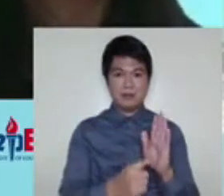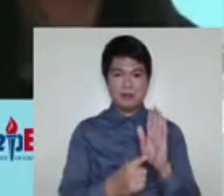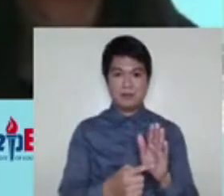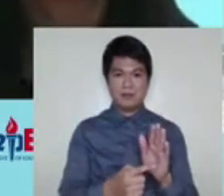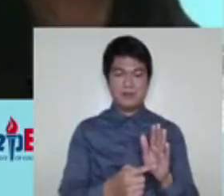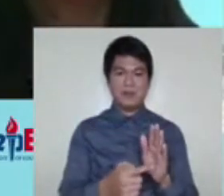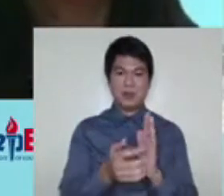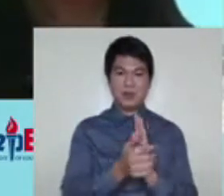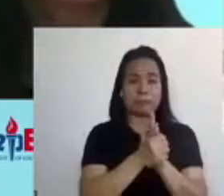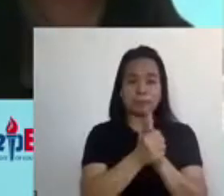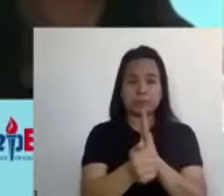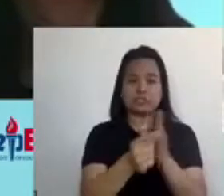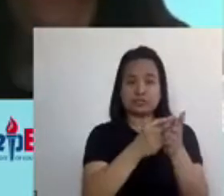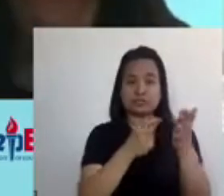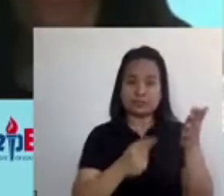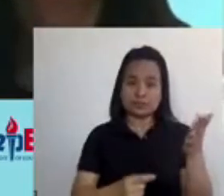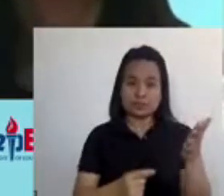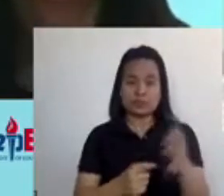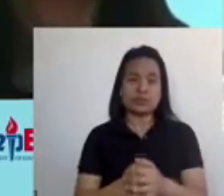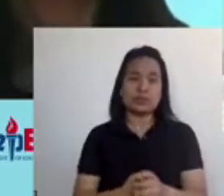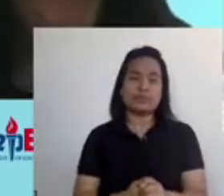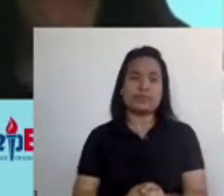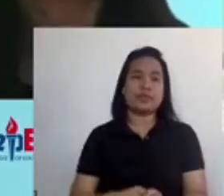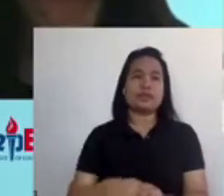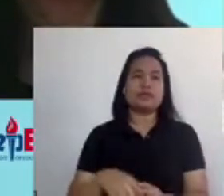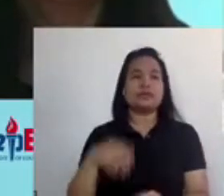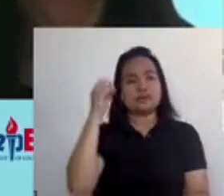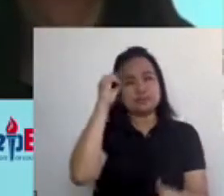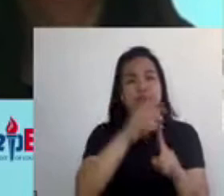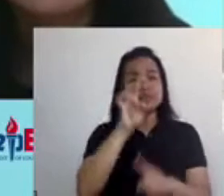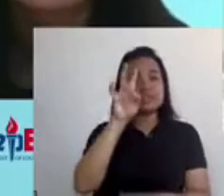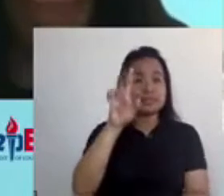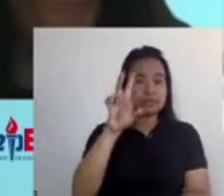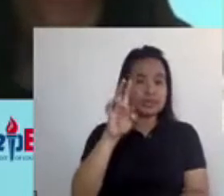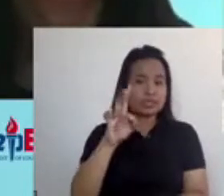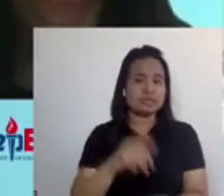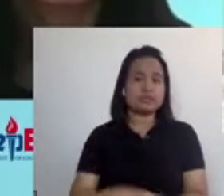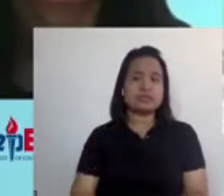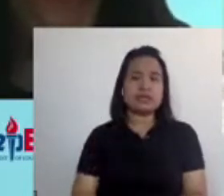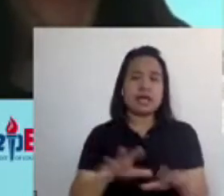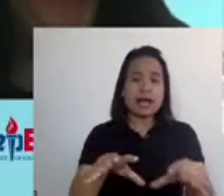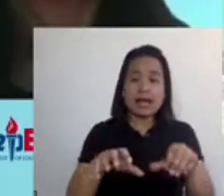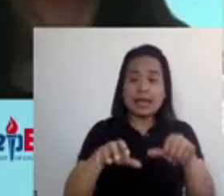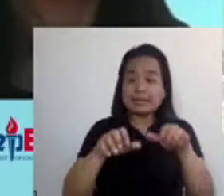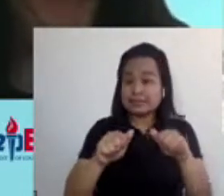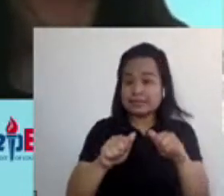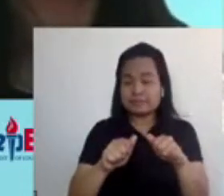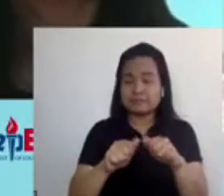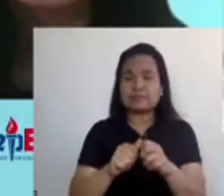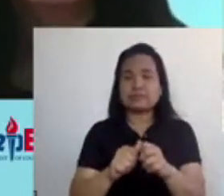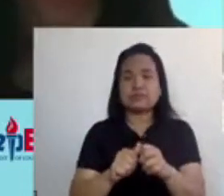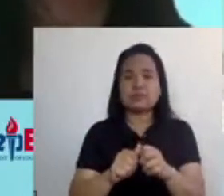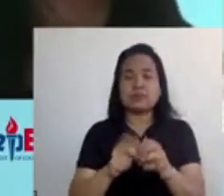Objective 17 is adopted practices that uphold the dignity of teaching as a profession by exhibiting qualities such